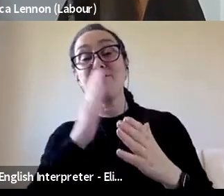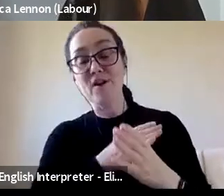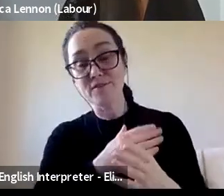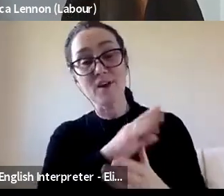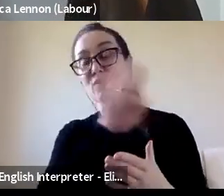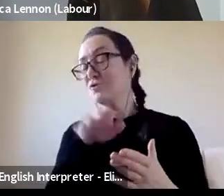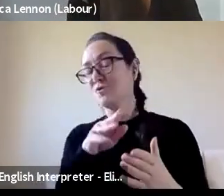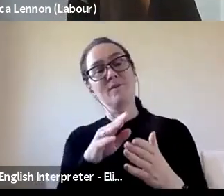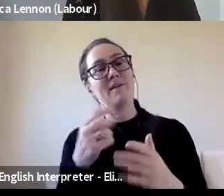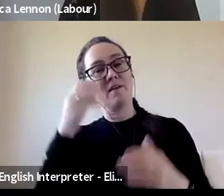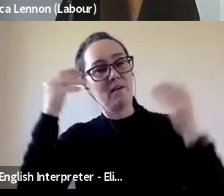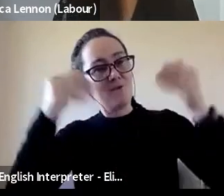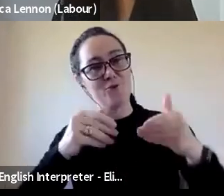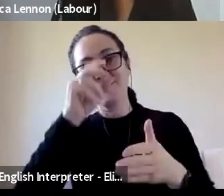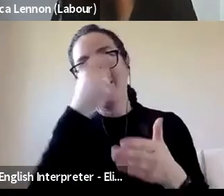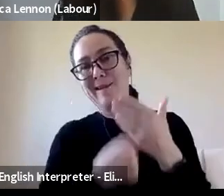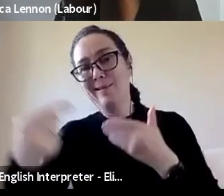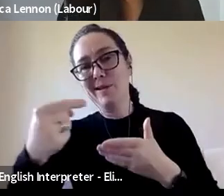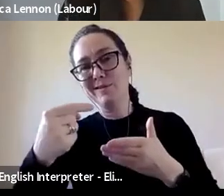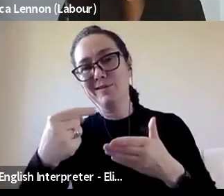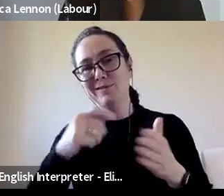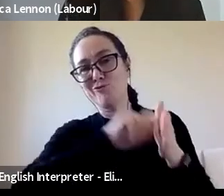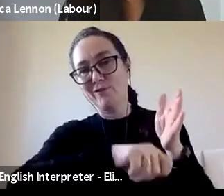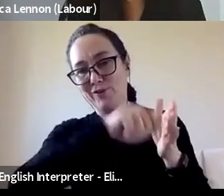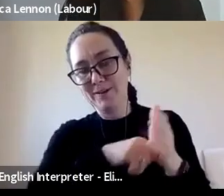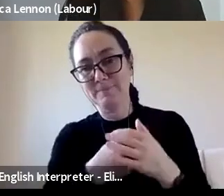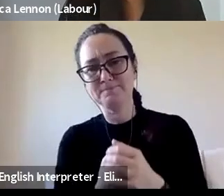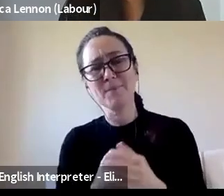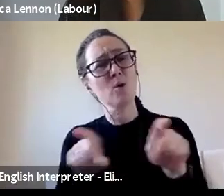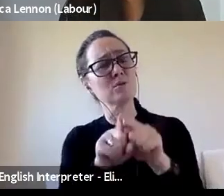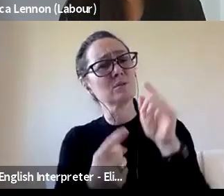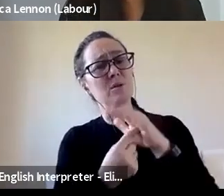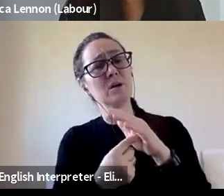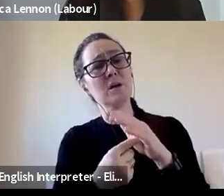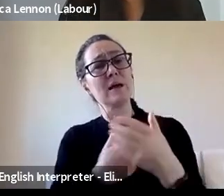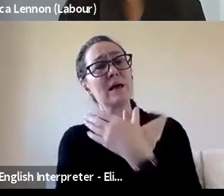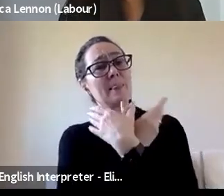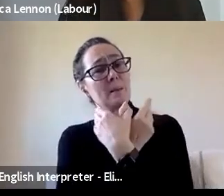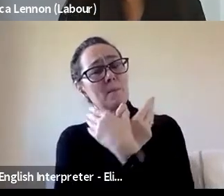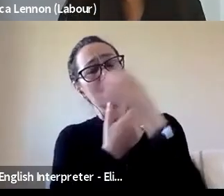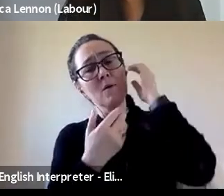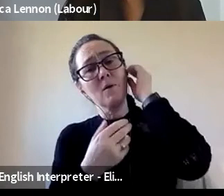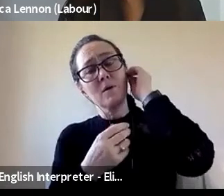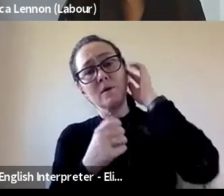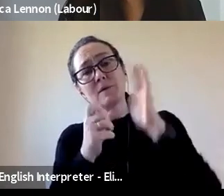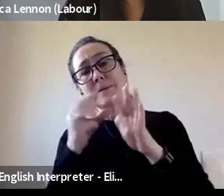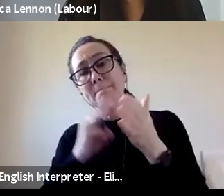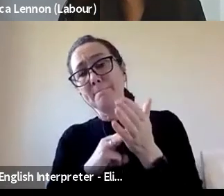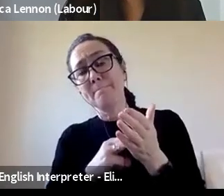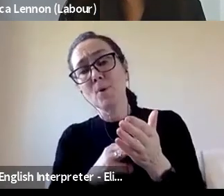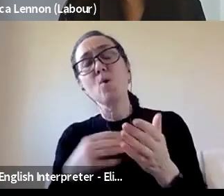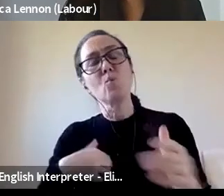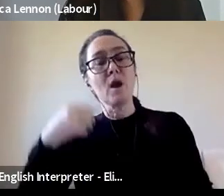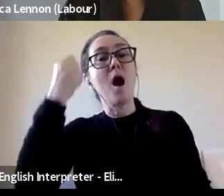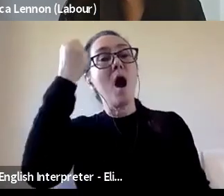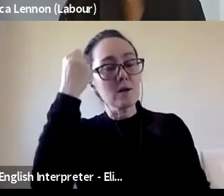consequent arguments. And the other thing, I think the most important thing is that as Liberal Democrats, we understand